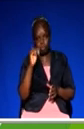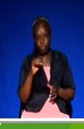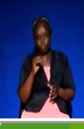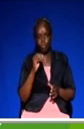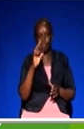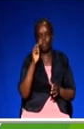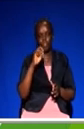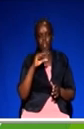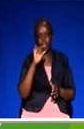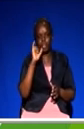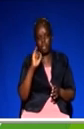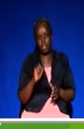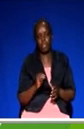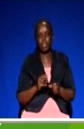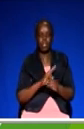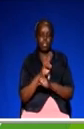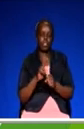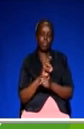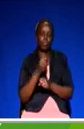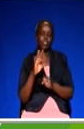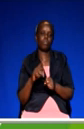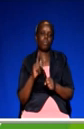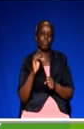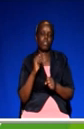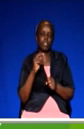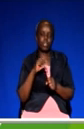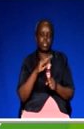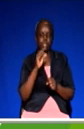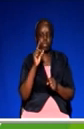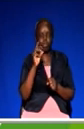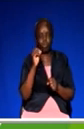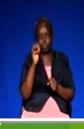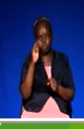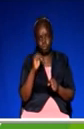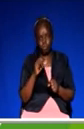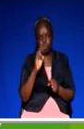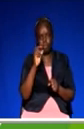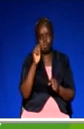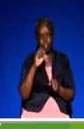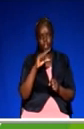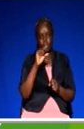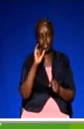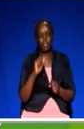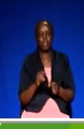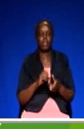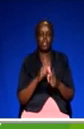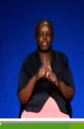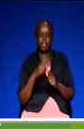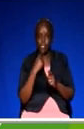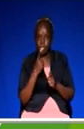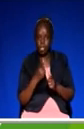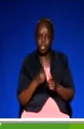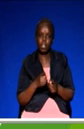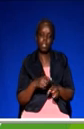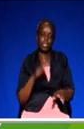then state the uses of kingdom fungi, and then state the harmful